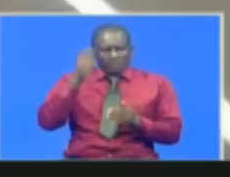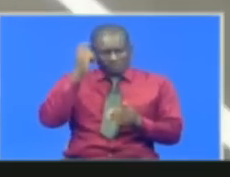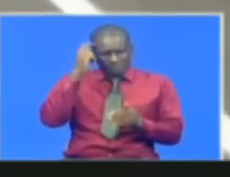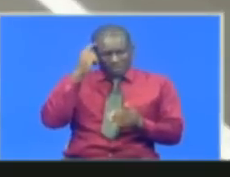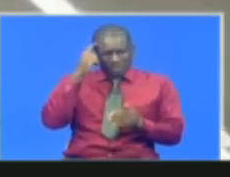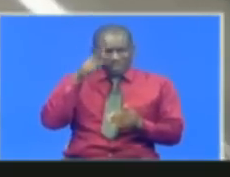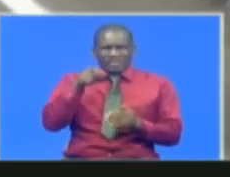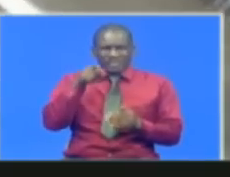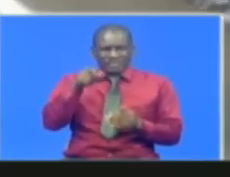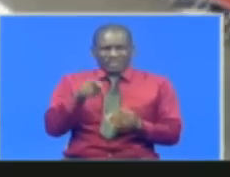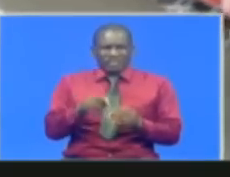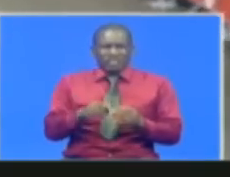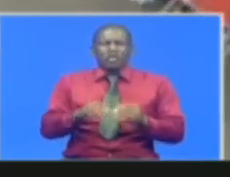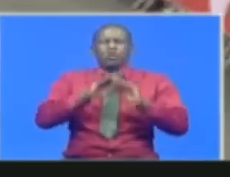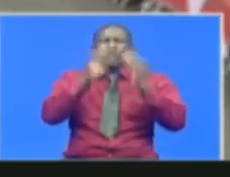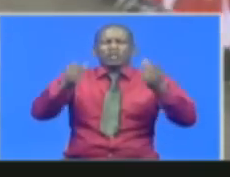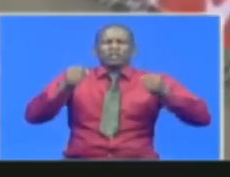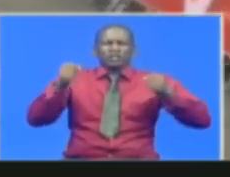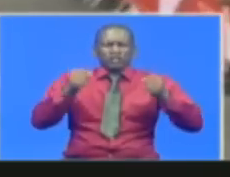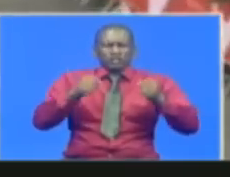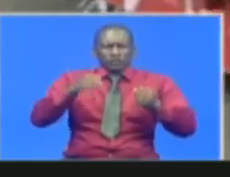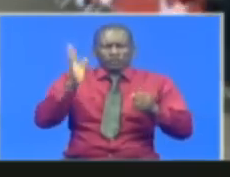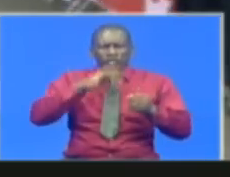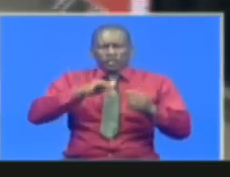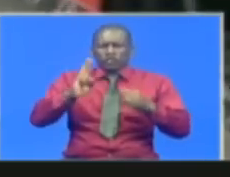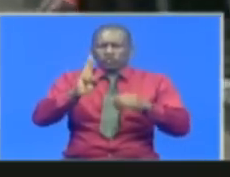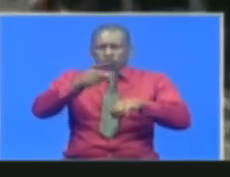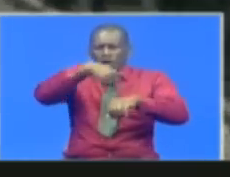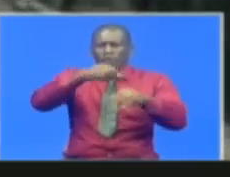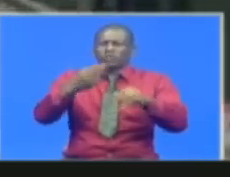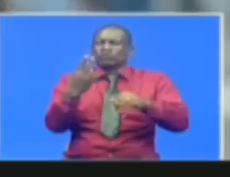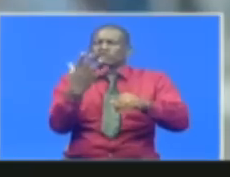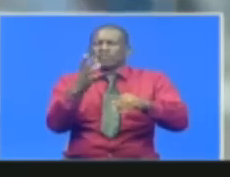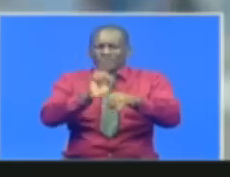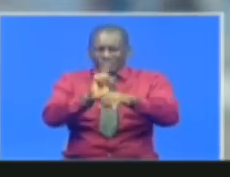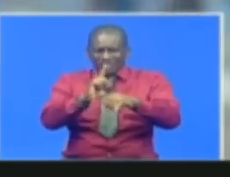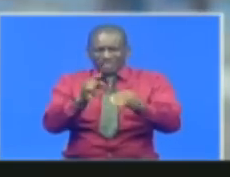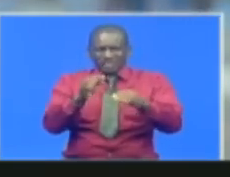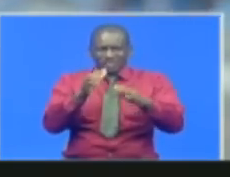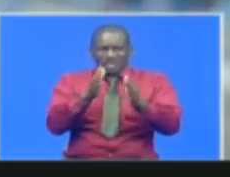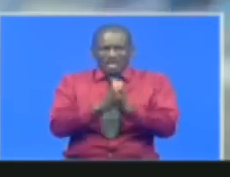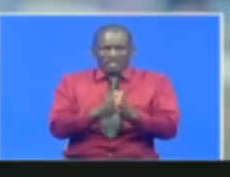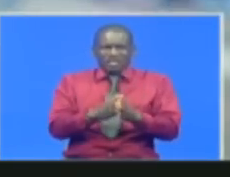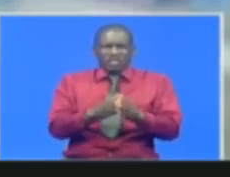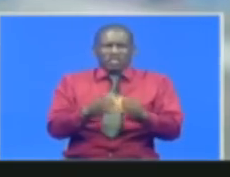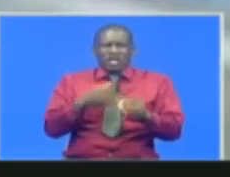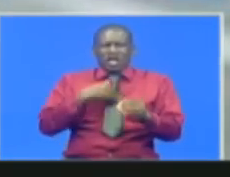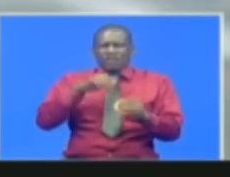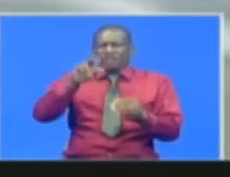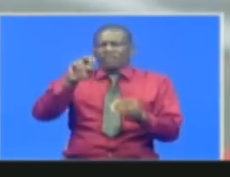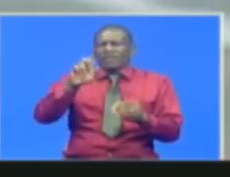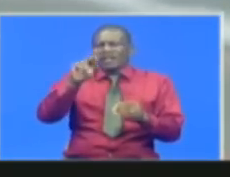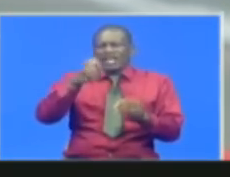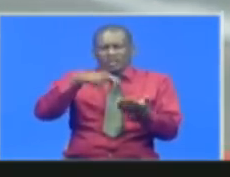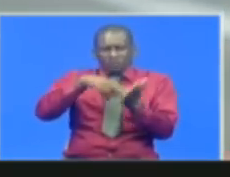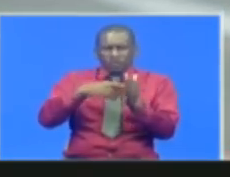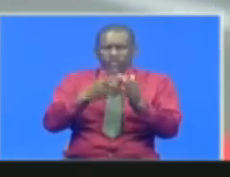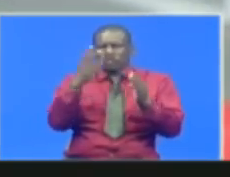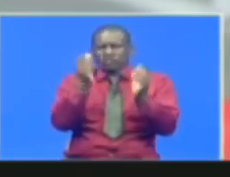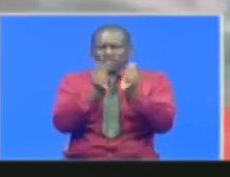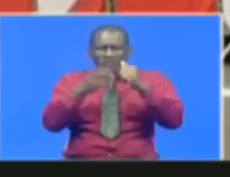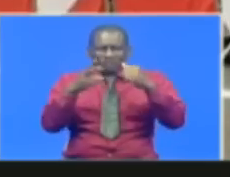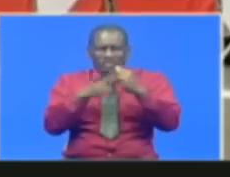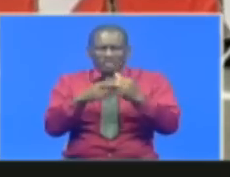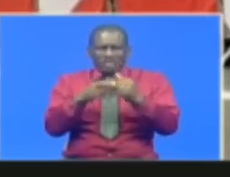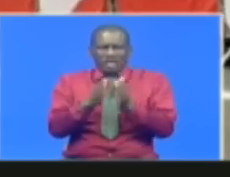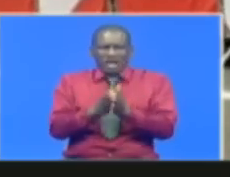159. The world record holder clocked 2 hours and 25 seconds at the Breaking 2 Nike project back in 2017 and will be